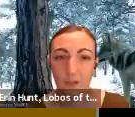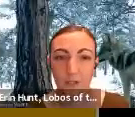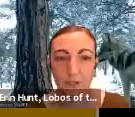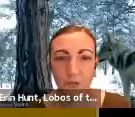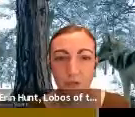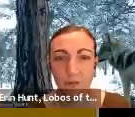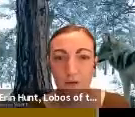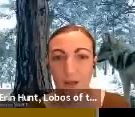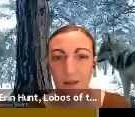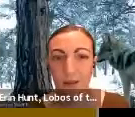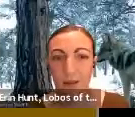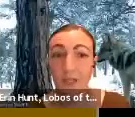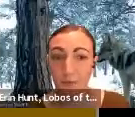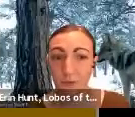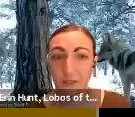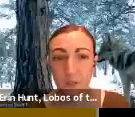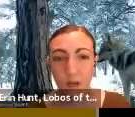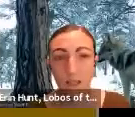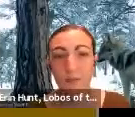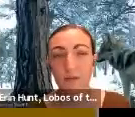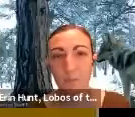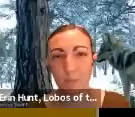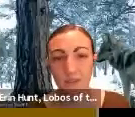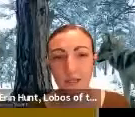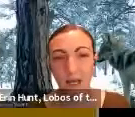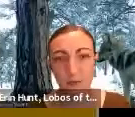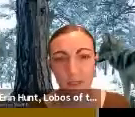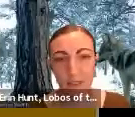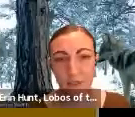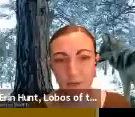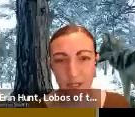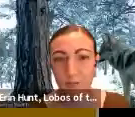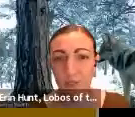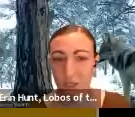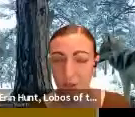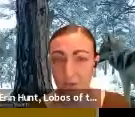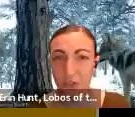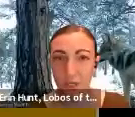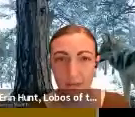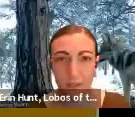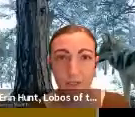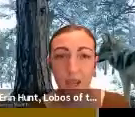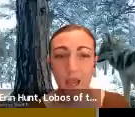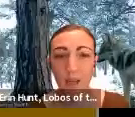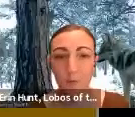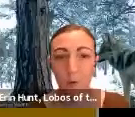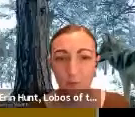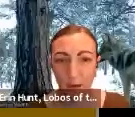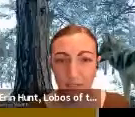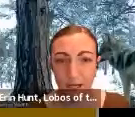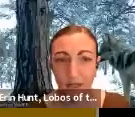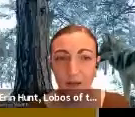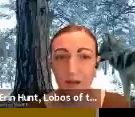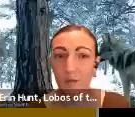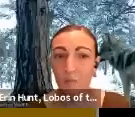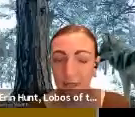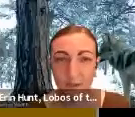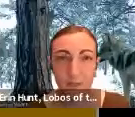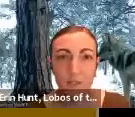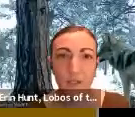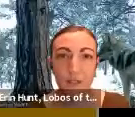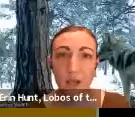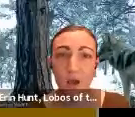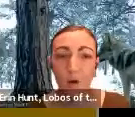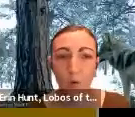if allowed to do so. The U.S. Fish and Wildlife Service must adequately address the potential changes in wolf habitat,